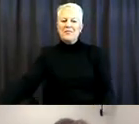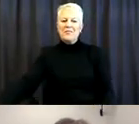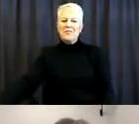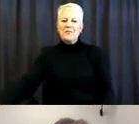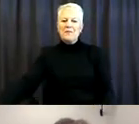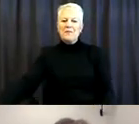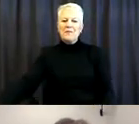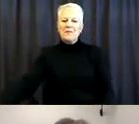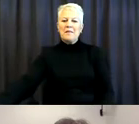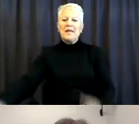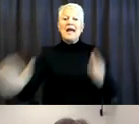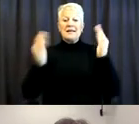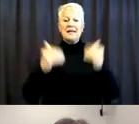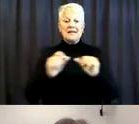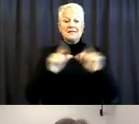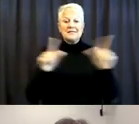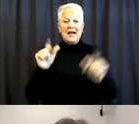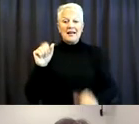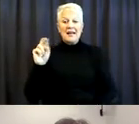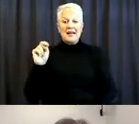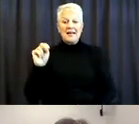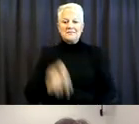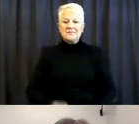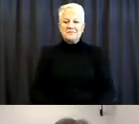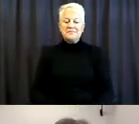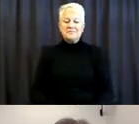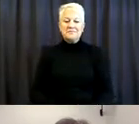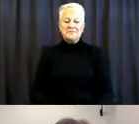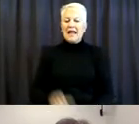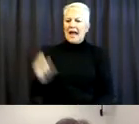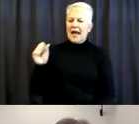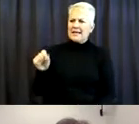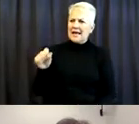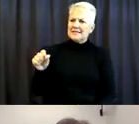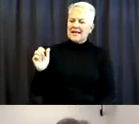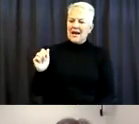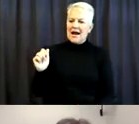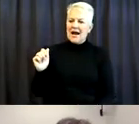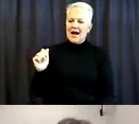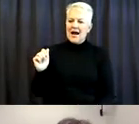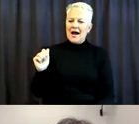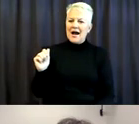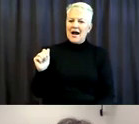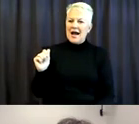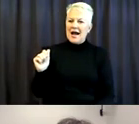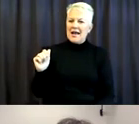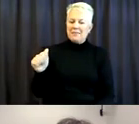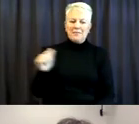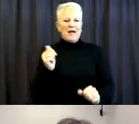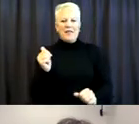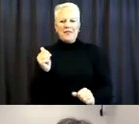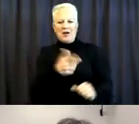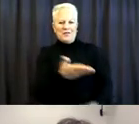We'll go to the next slide, Anne. Yes, I am working. Yep. There we go. How's